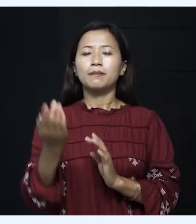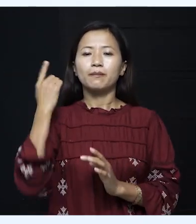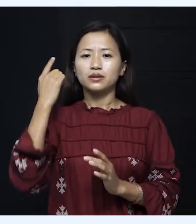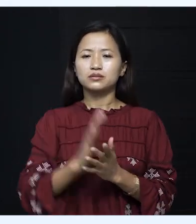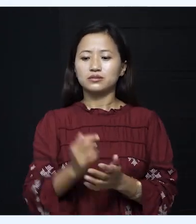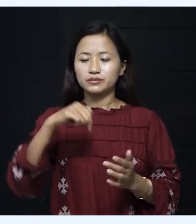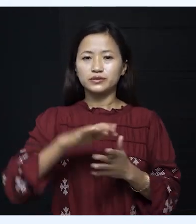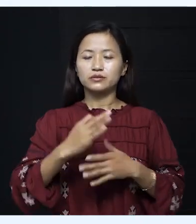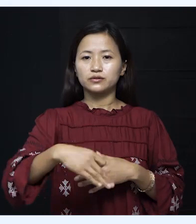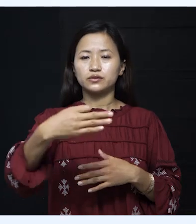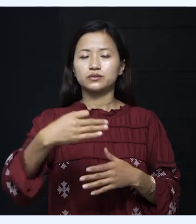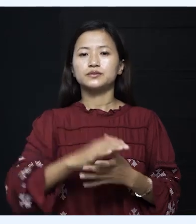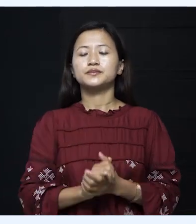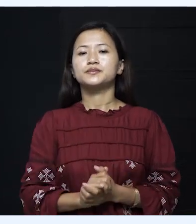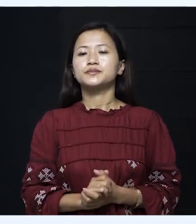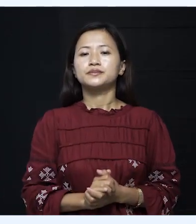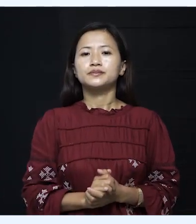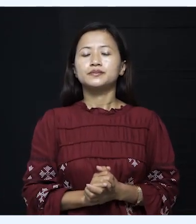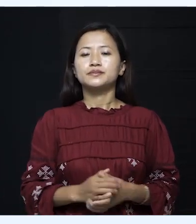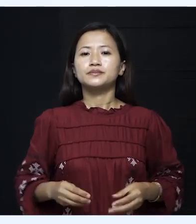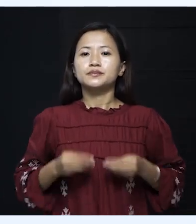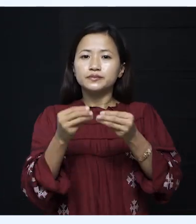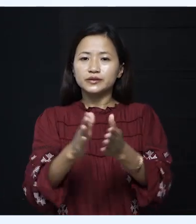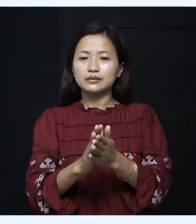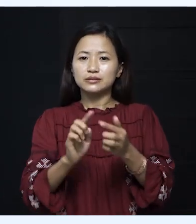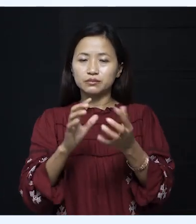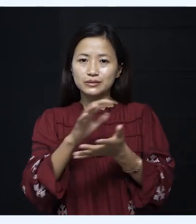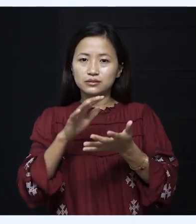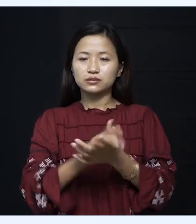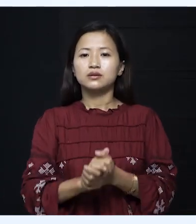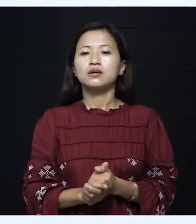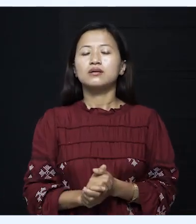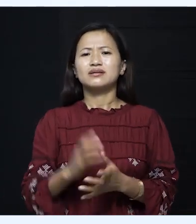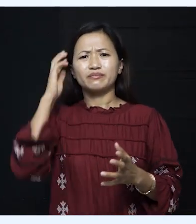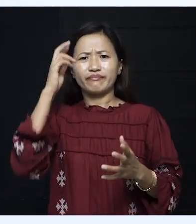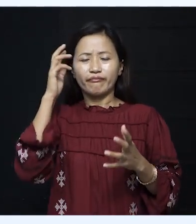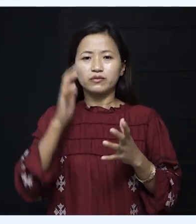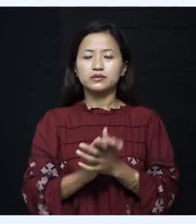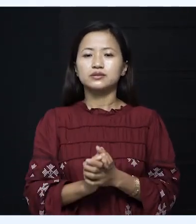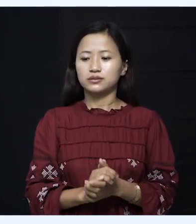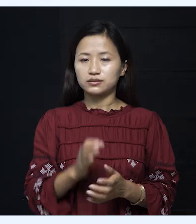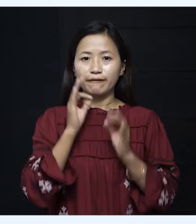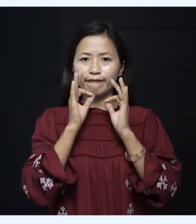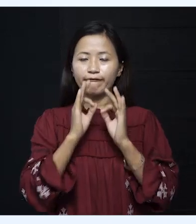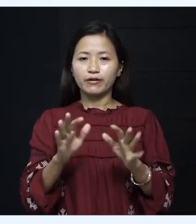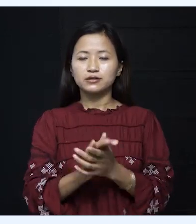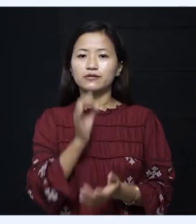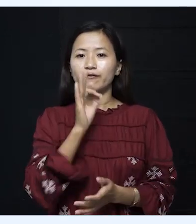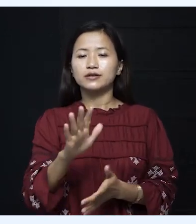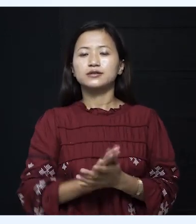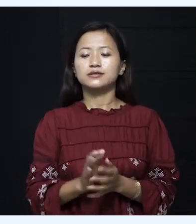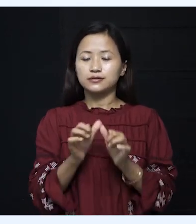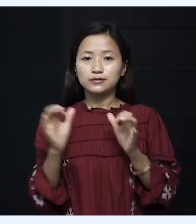or future. Now, we also give emphasis or stress on the fact that the